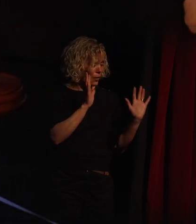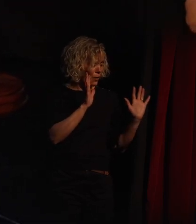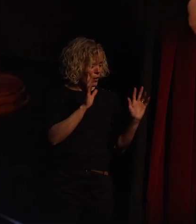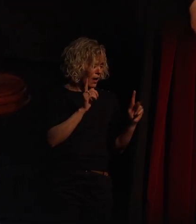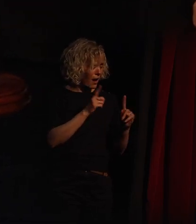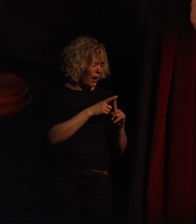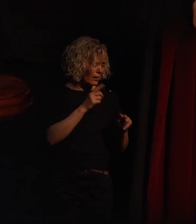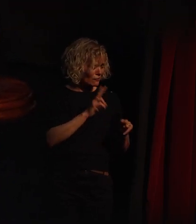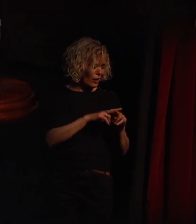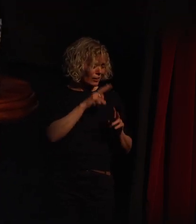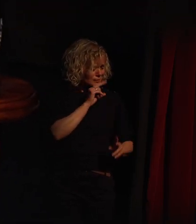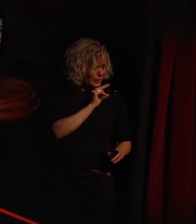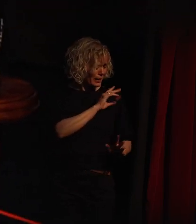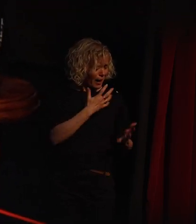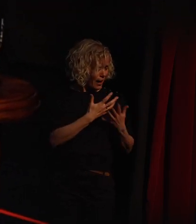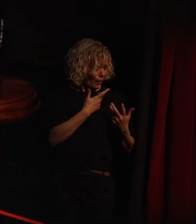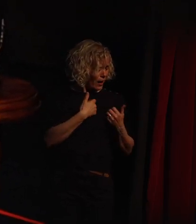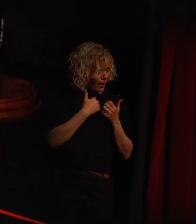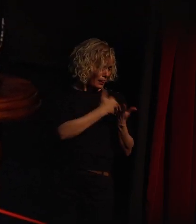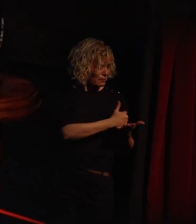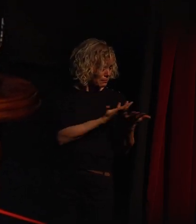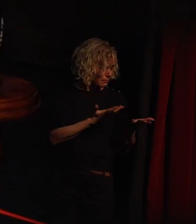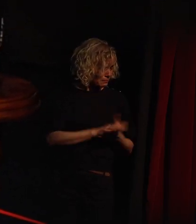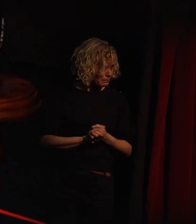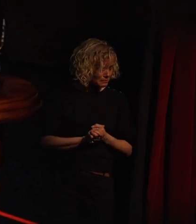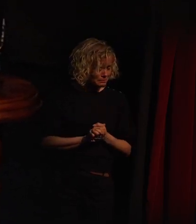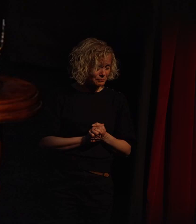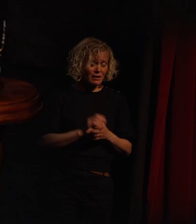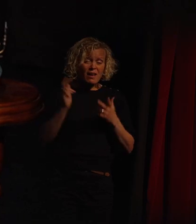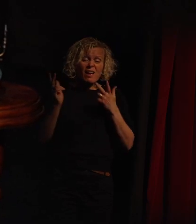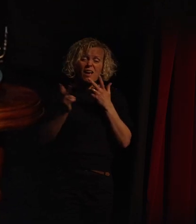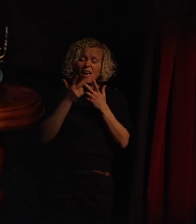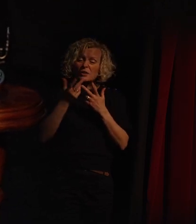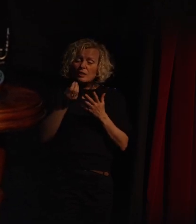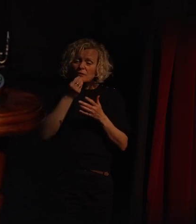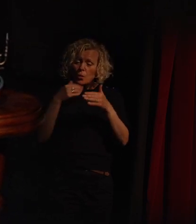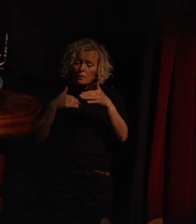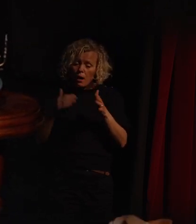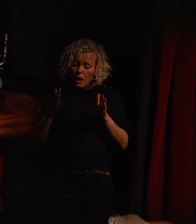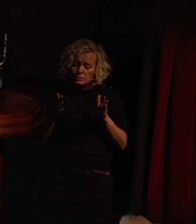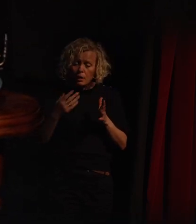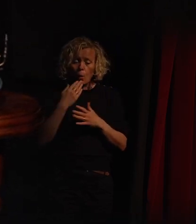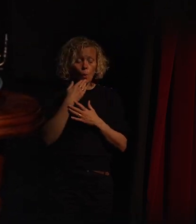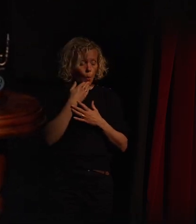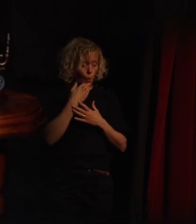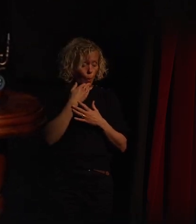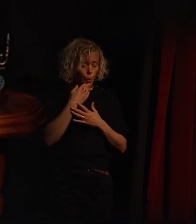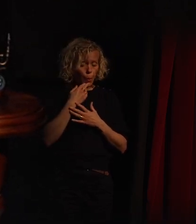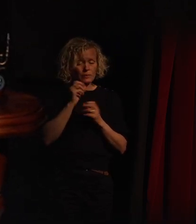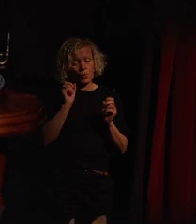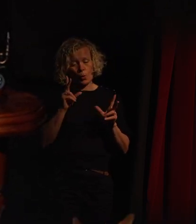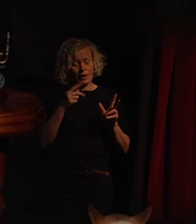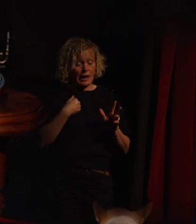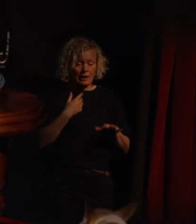Franklin speaking. How may I help you? Another food parcel. Oh dear. Okay, I haven't even